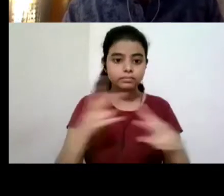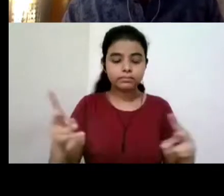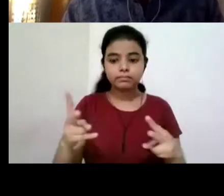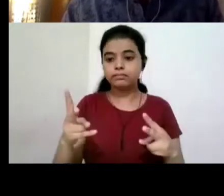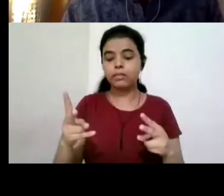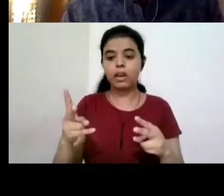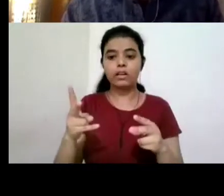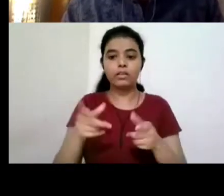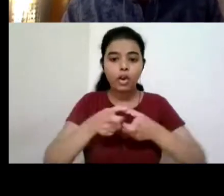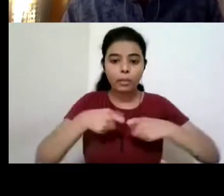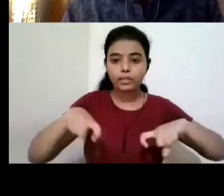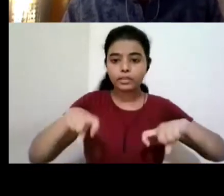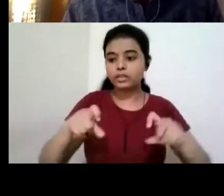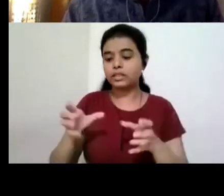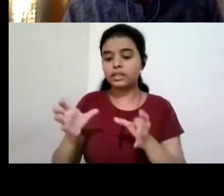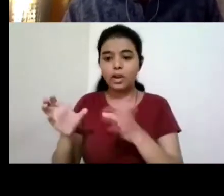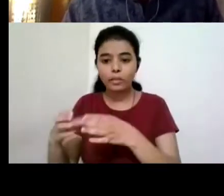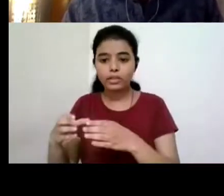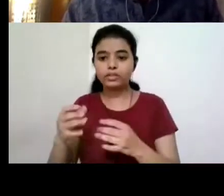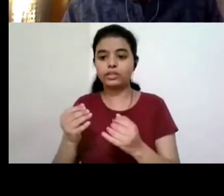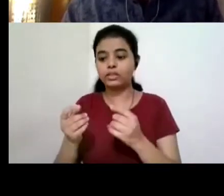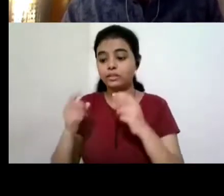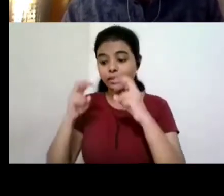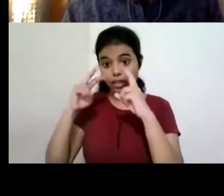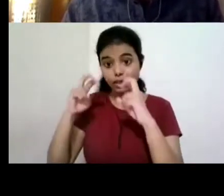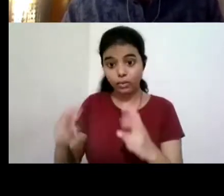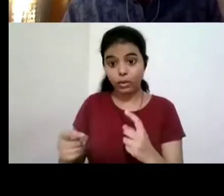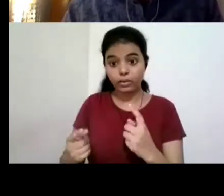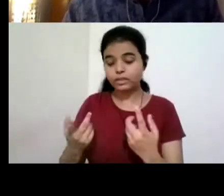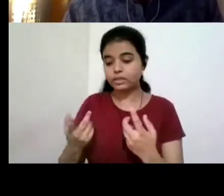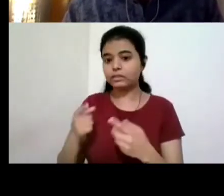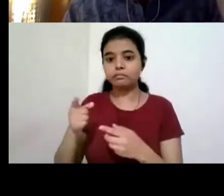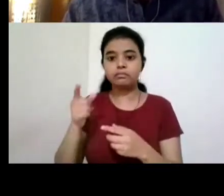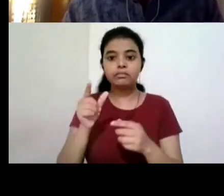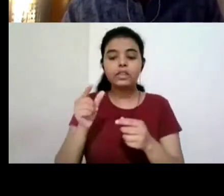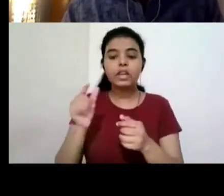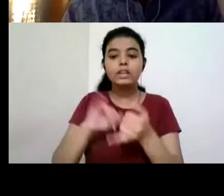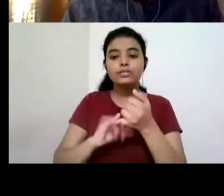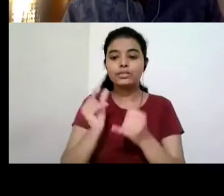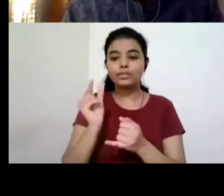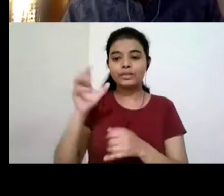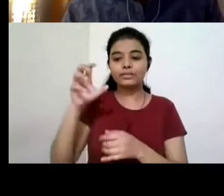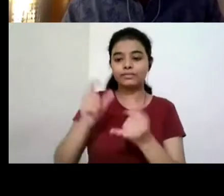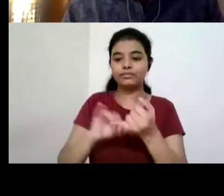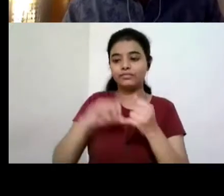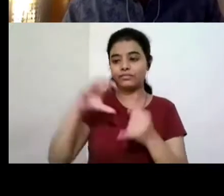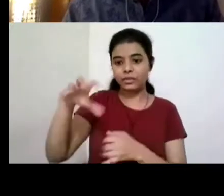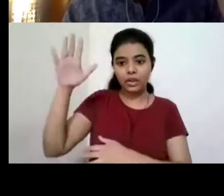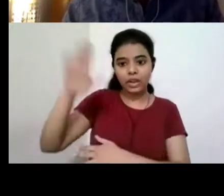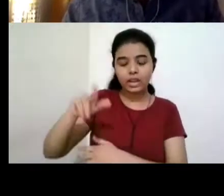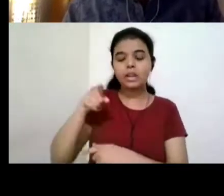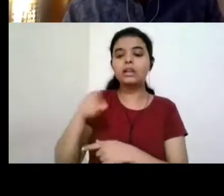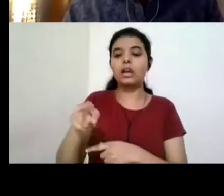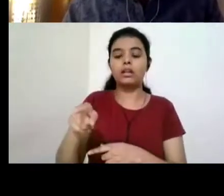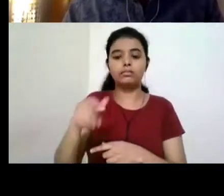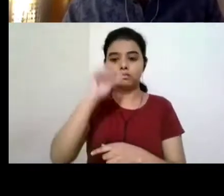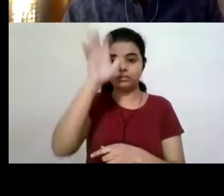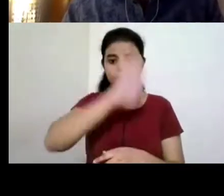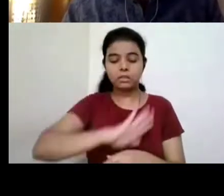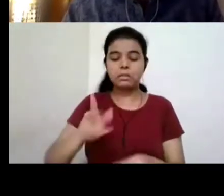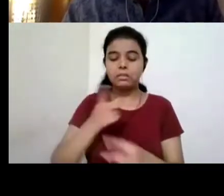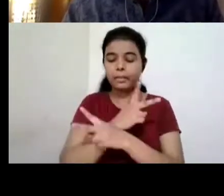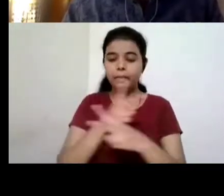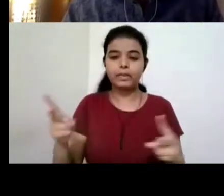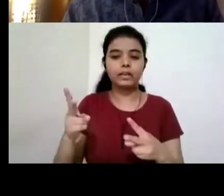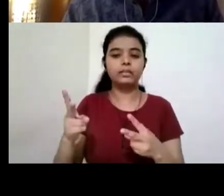committees, commissions of inquiry set up by the Supreme Court of India. And for many of us who have an